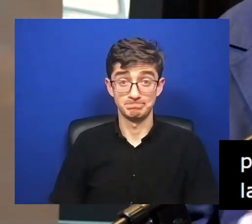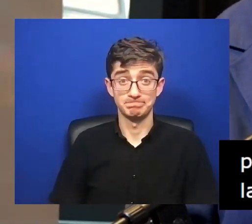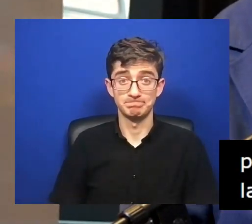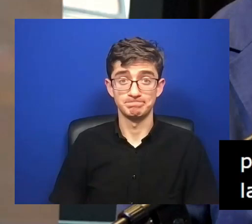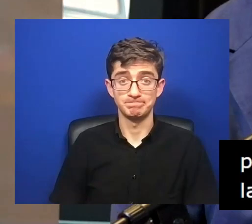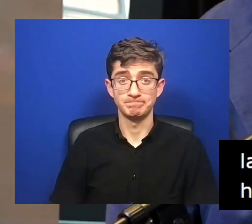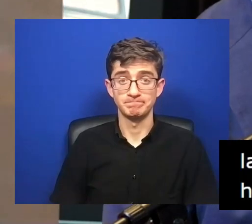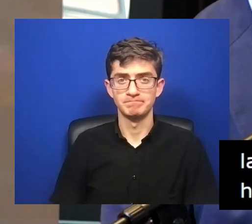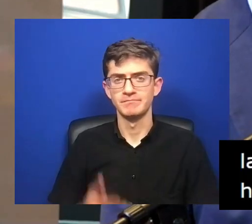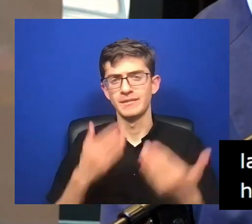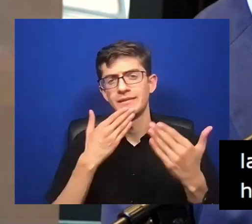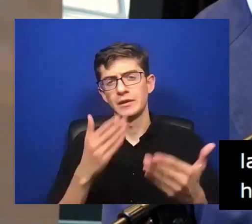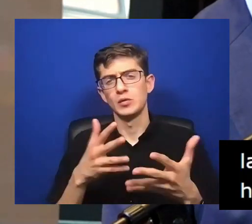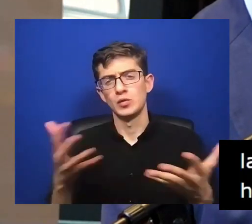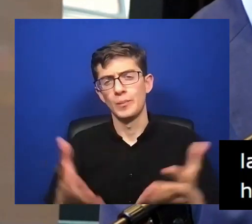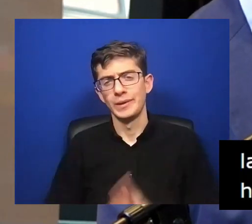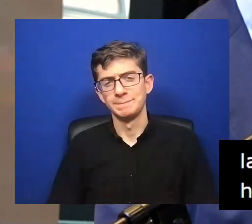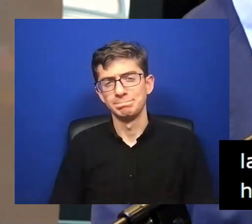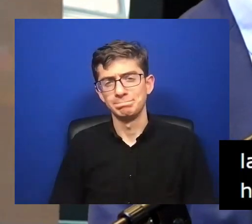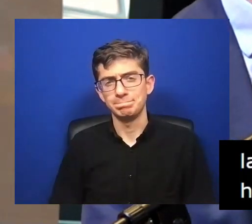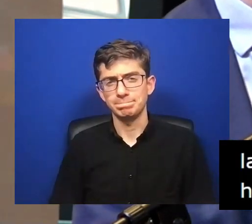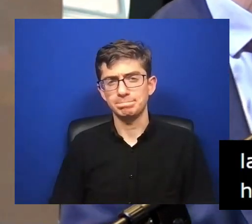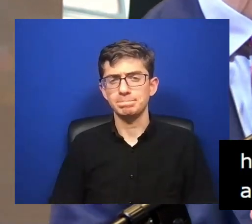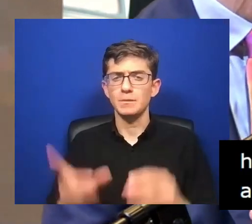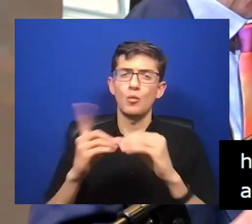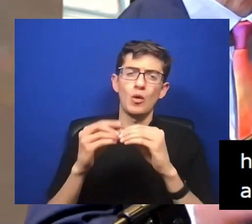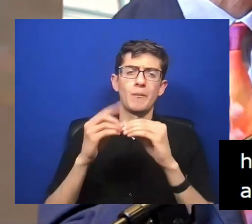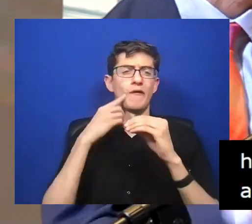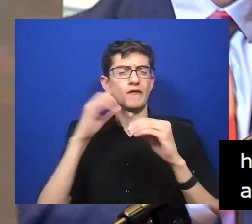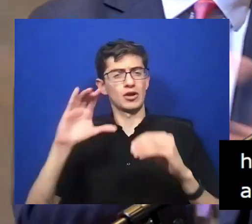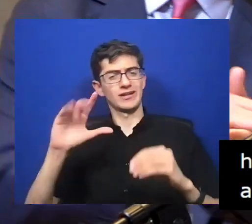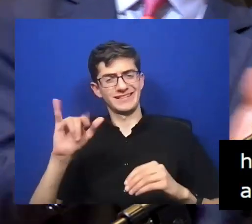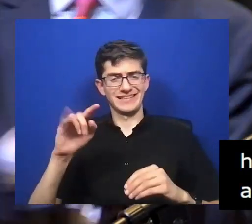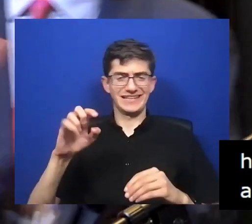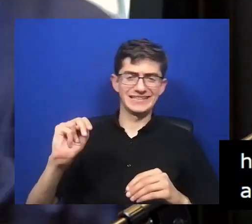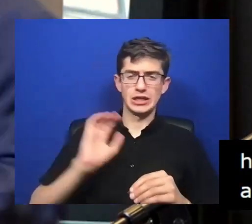Thank you all. One more time for Clayton Banks, our MC.